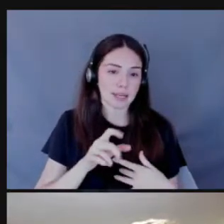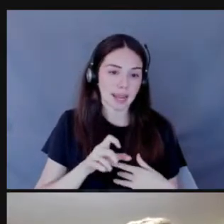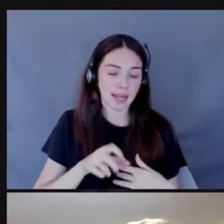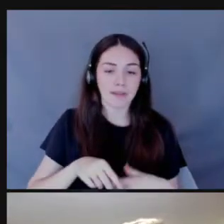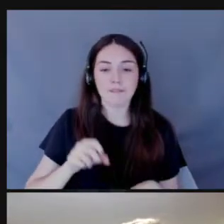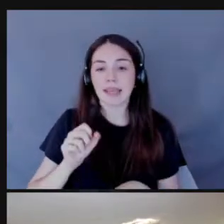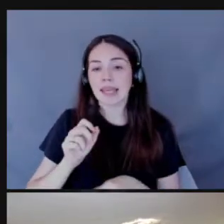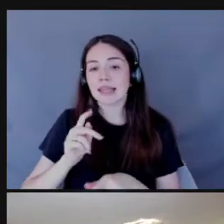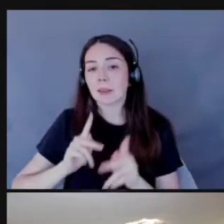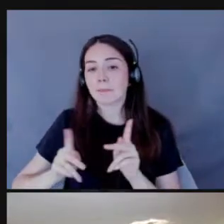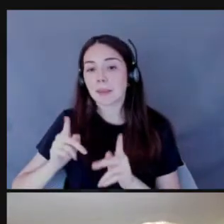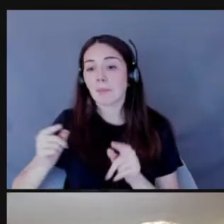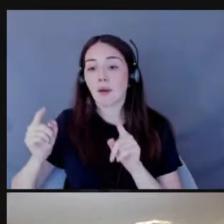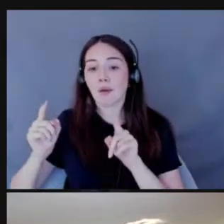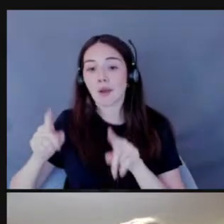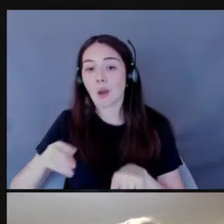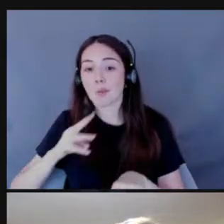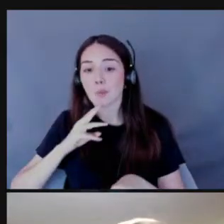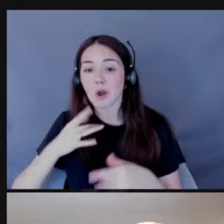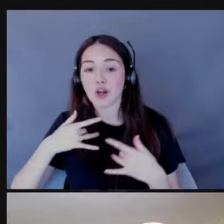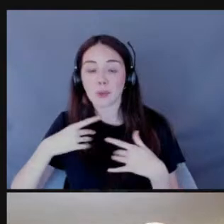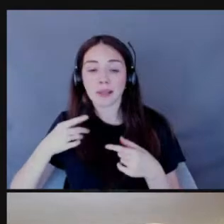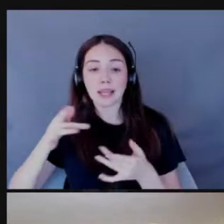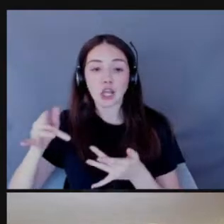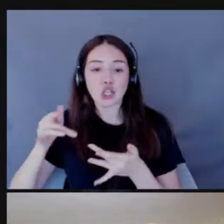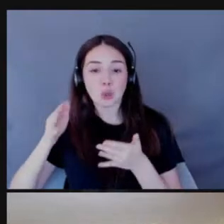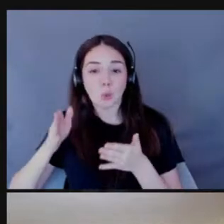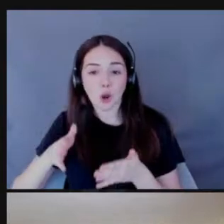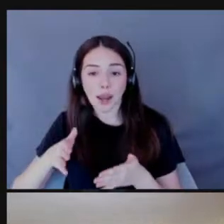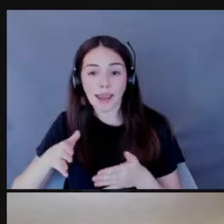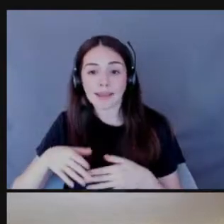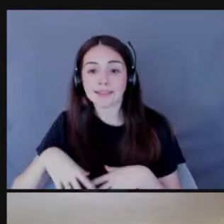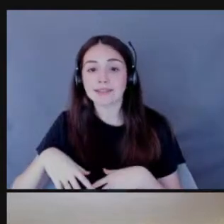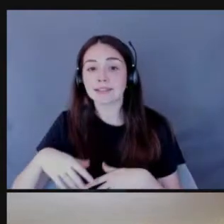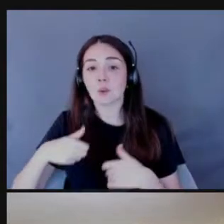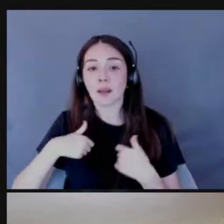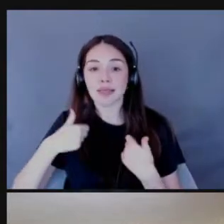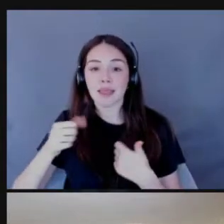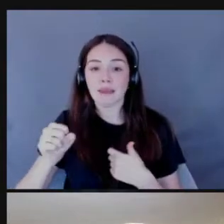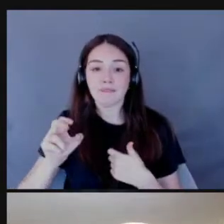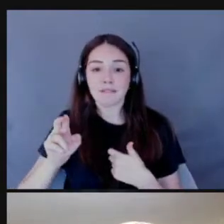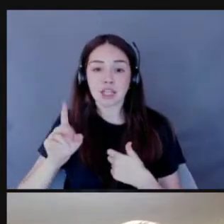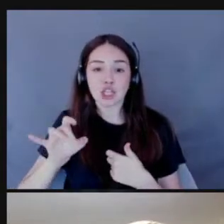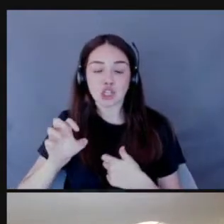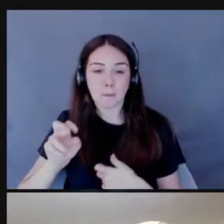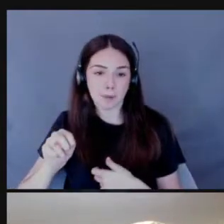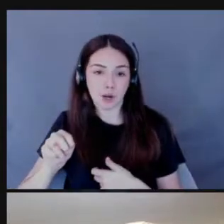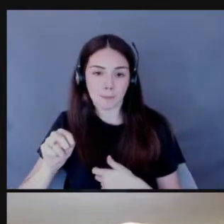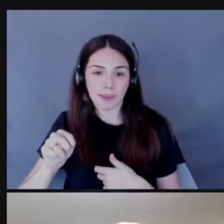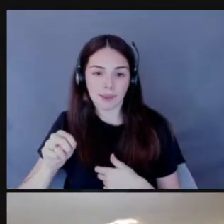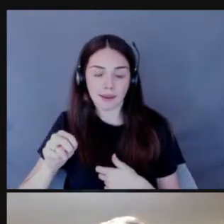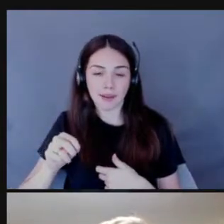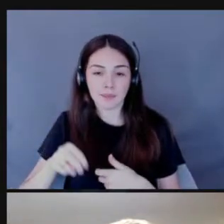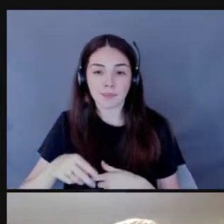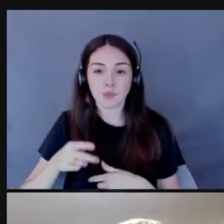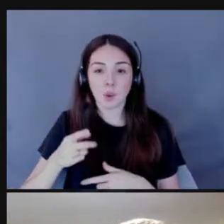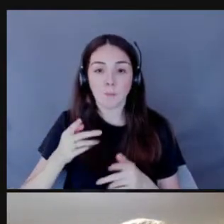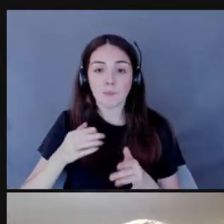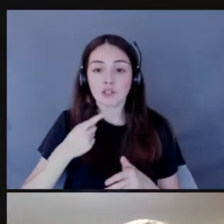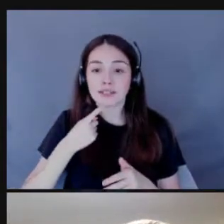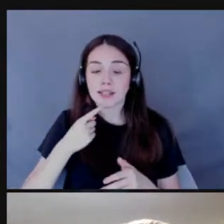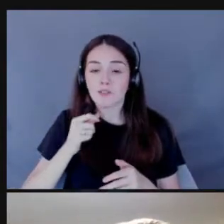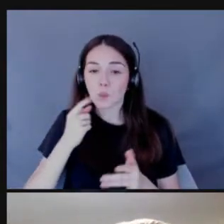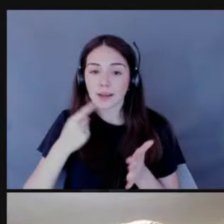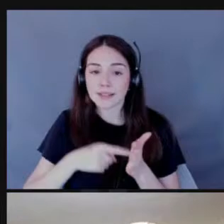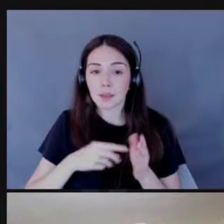come to the water, who tend to be tourists or suburbanites. So one person says, for instance, "None of the watermen have